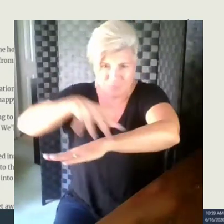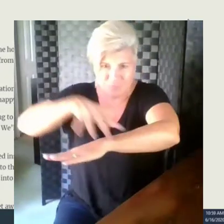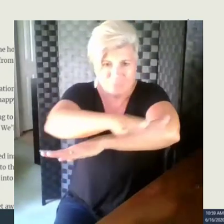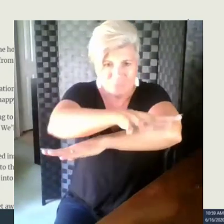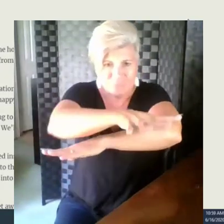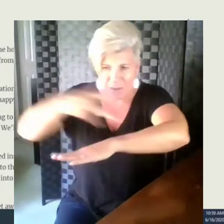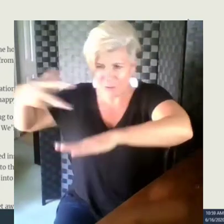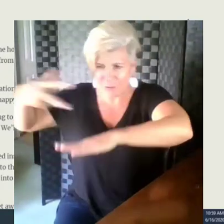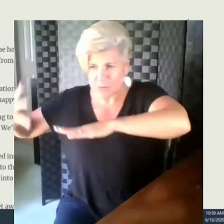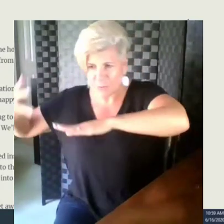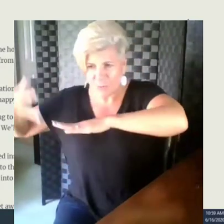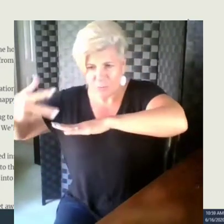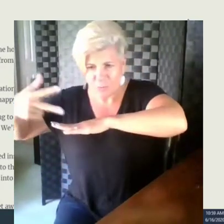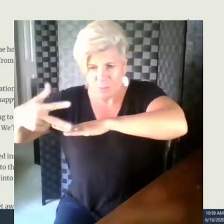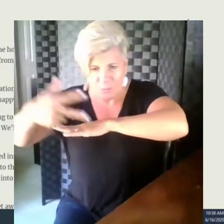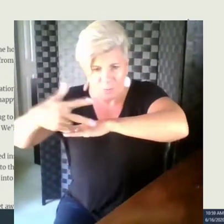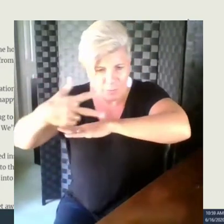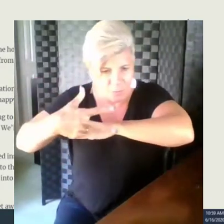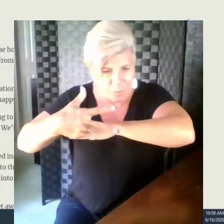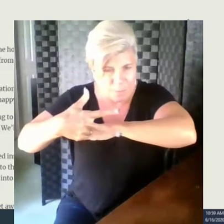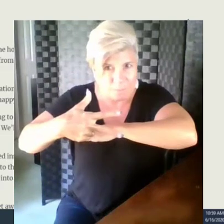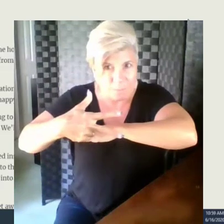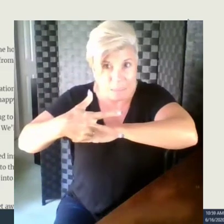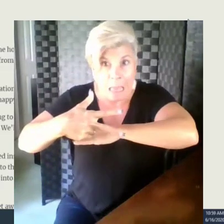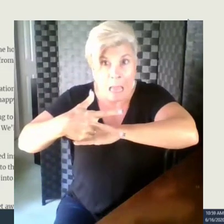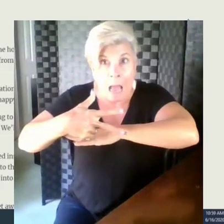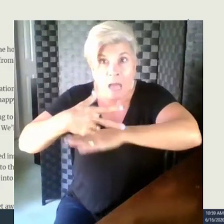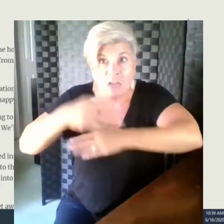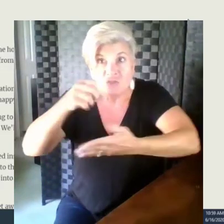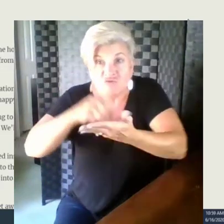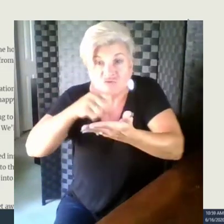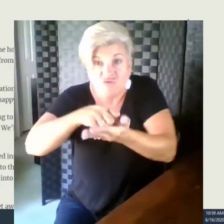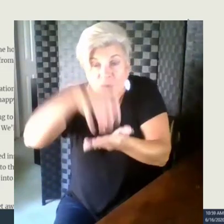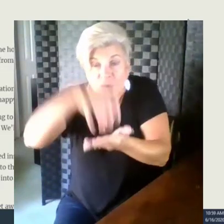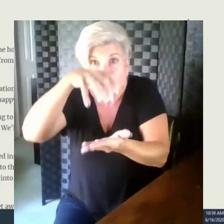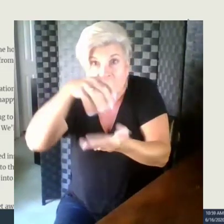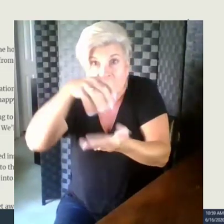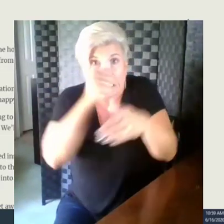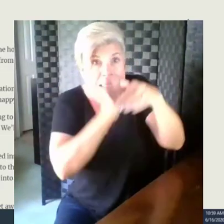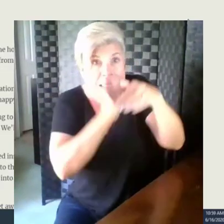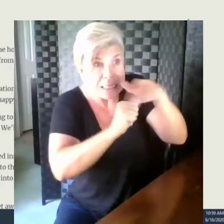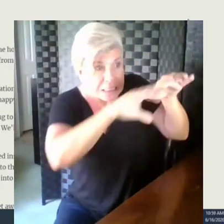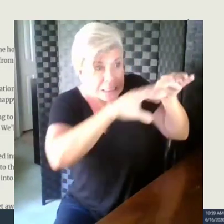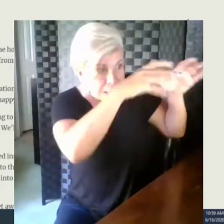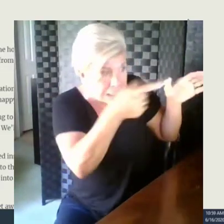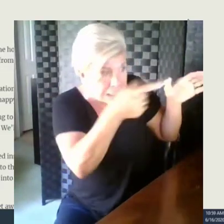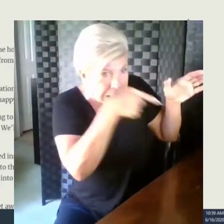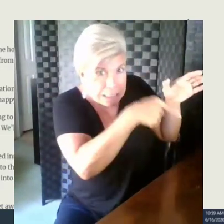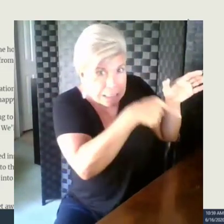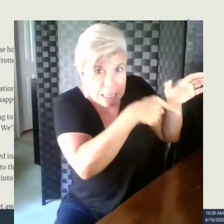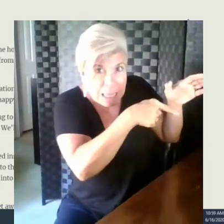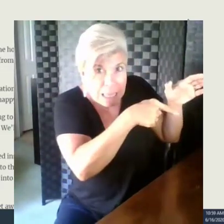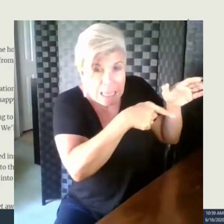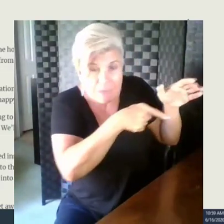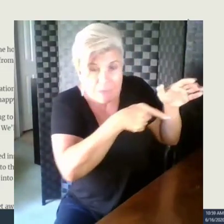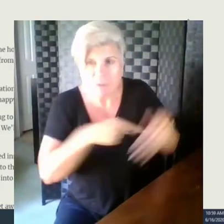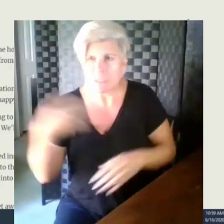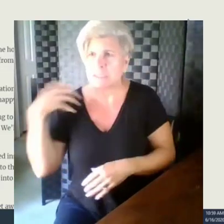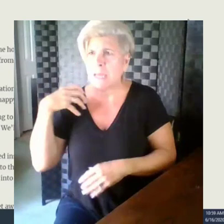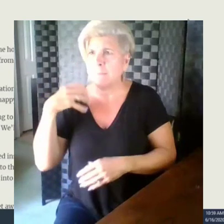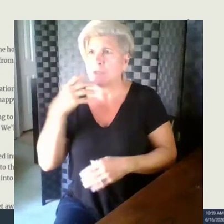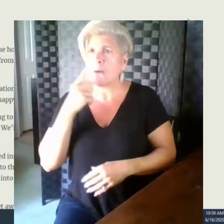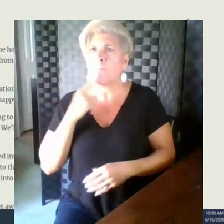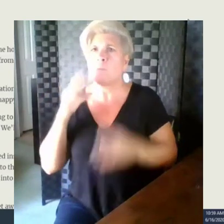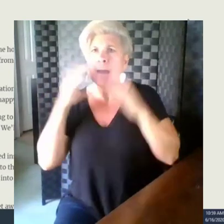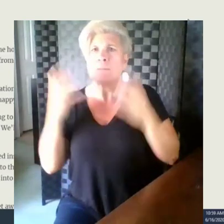According to the map, the treasure was hidden in a cave on the island's east coast. Redbeard barked out directions.